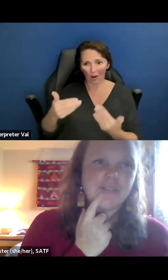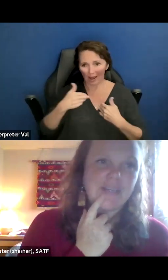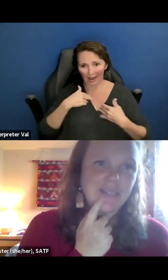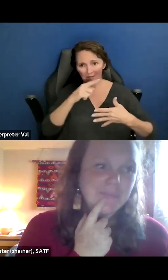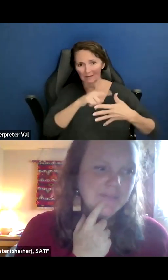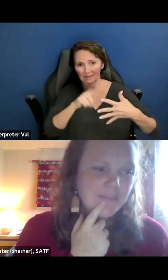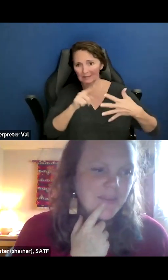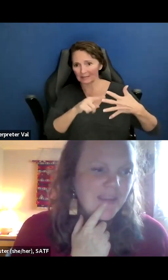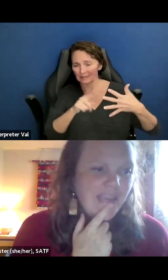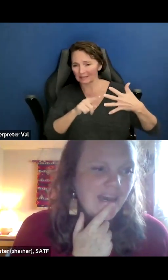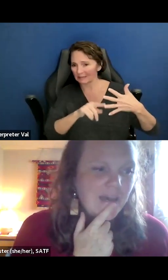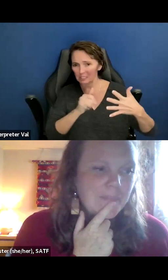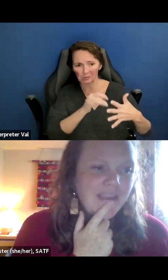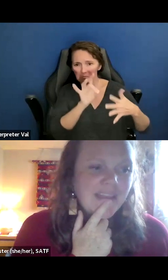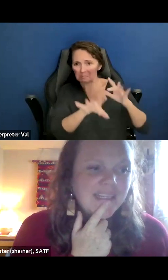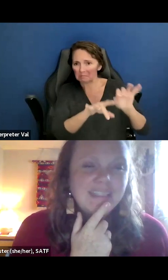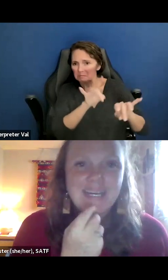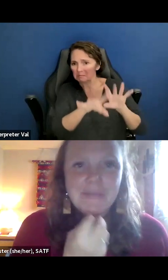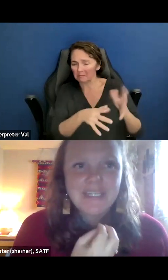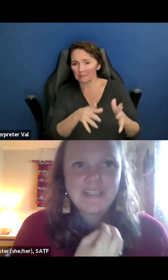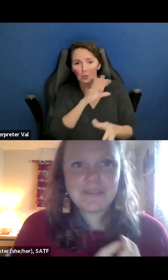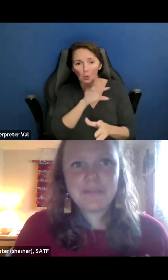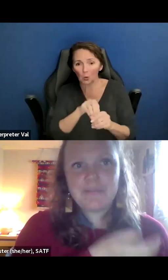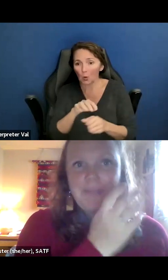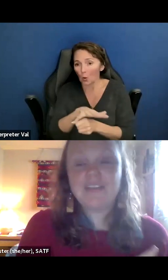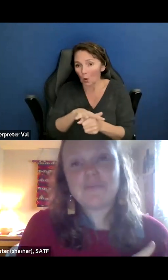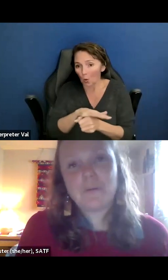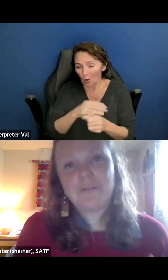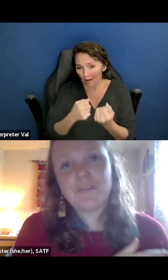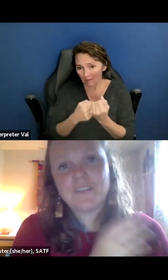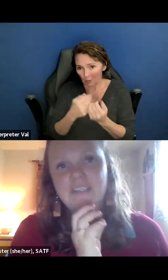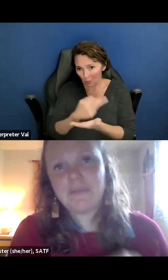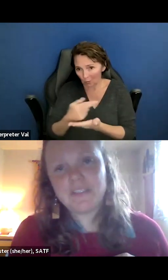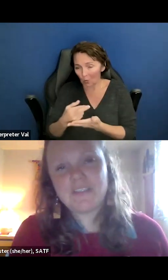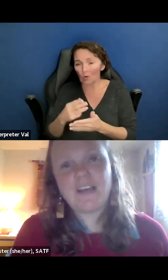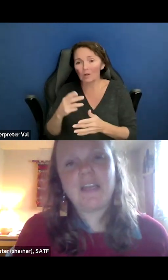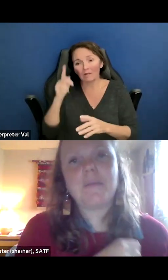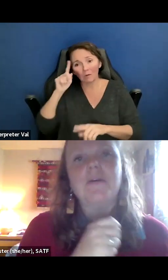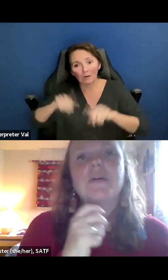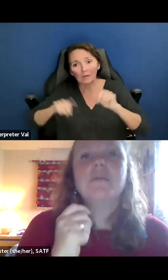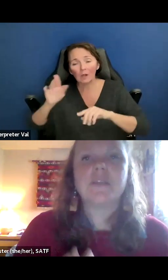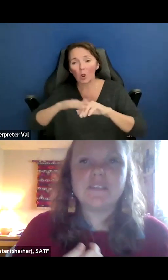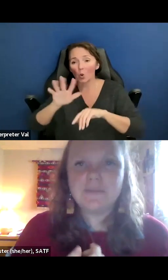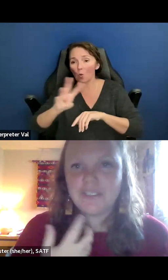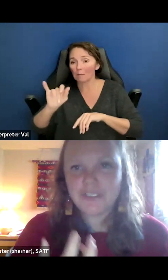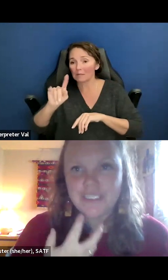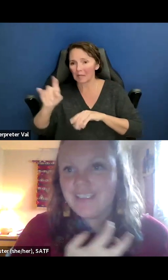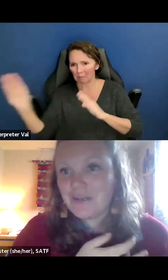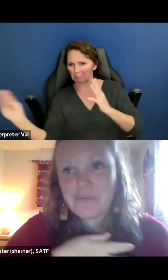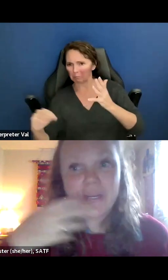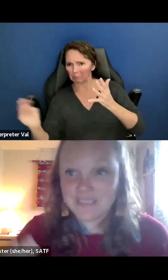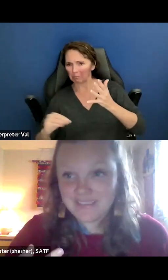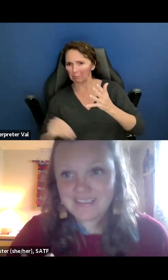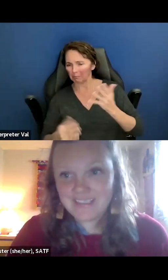improve all those outcomes. And that might include making those warm referrals like we were just talking about, but also